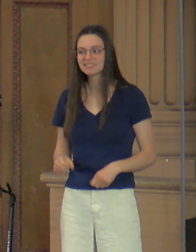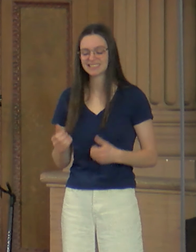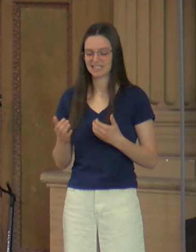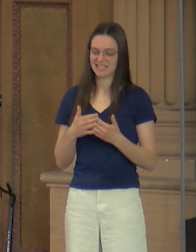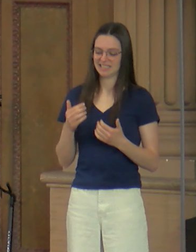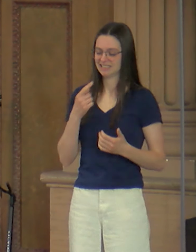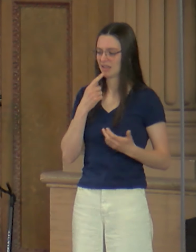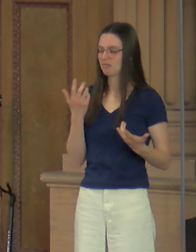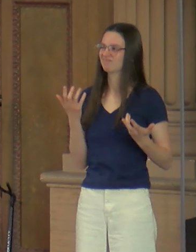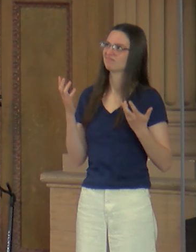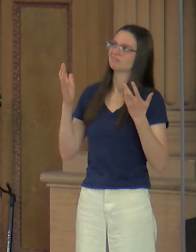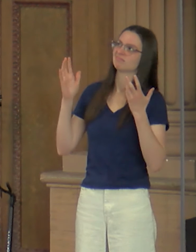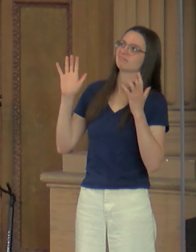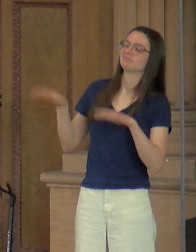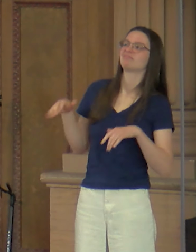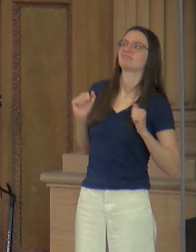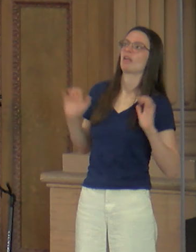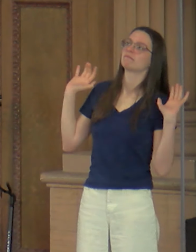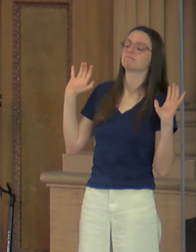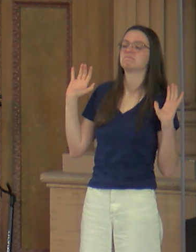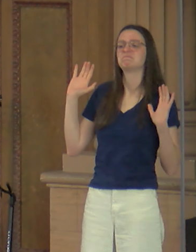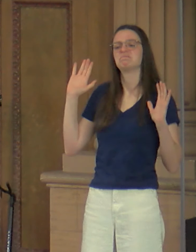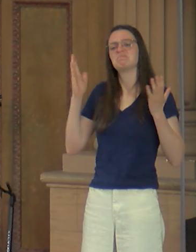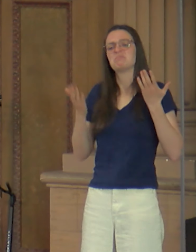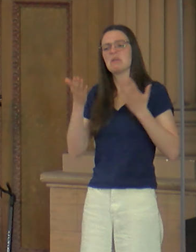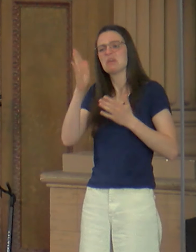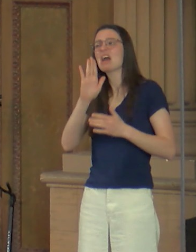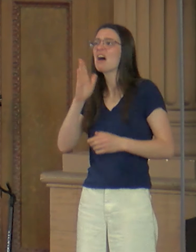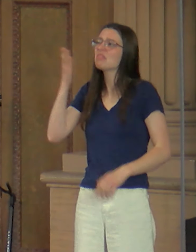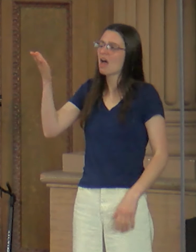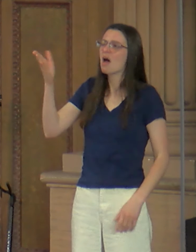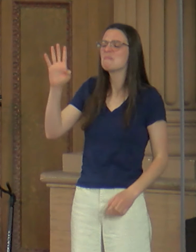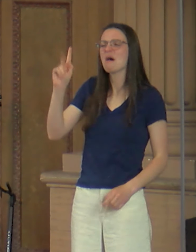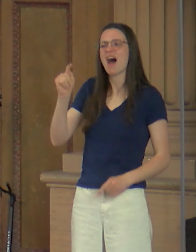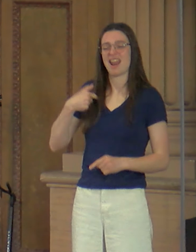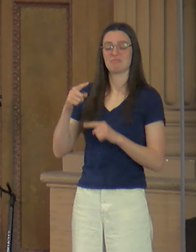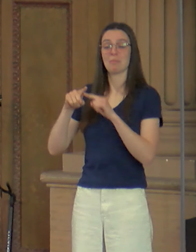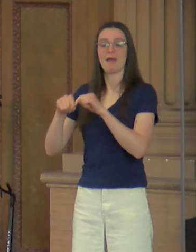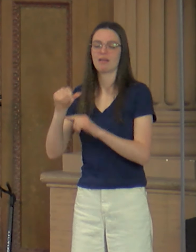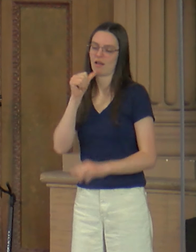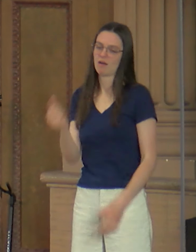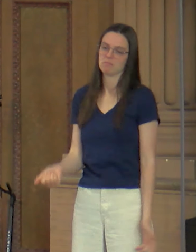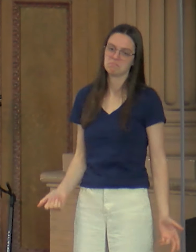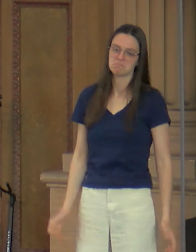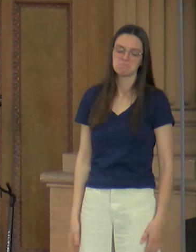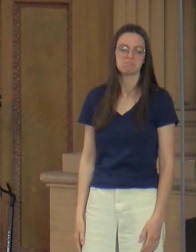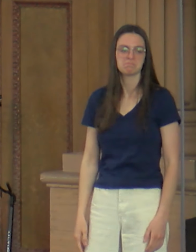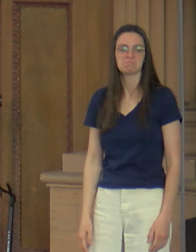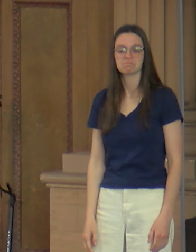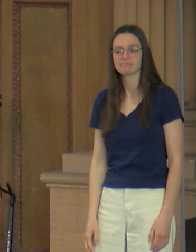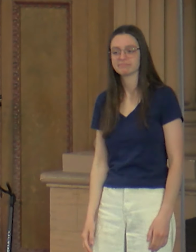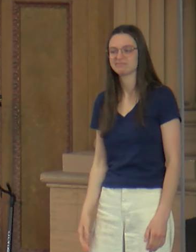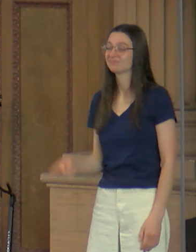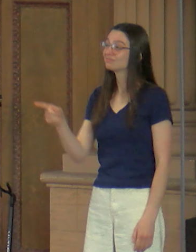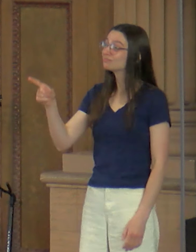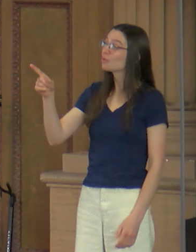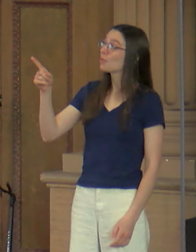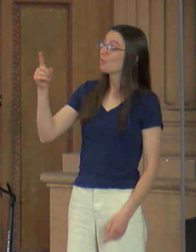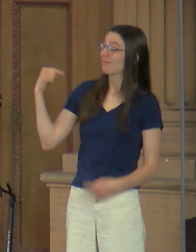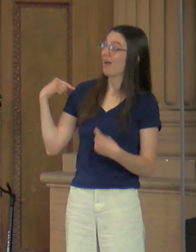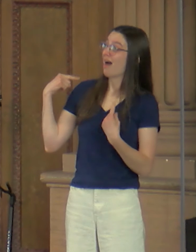God. Like, yeah, there must be a creator, but he can't possibly be relied upon. He can't possibly be the one that I thought